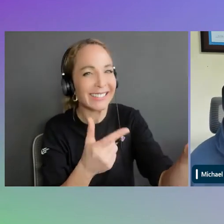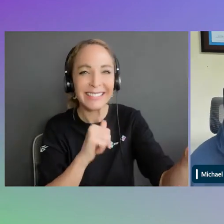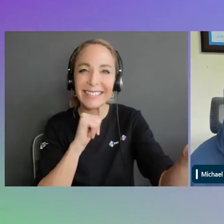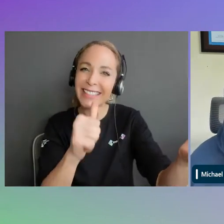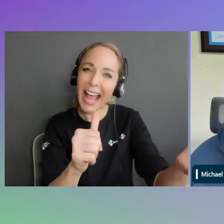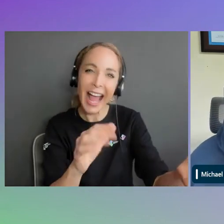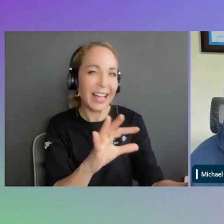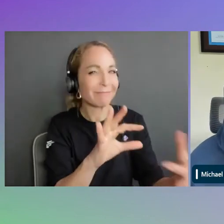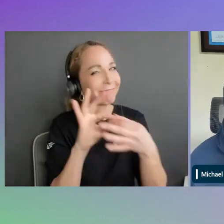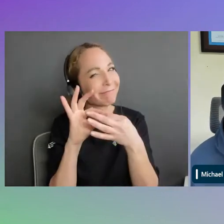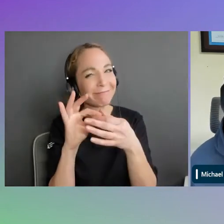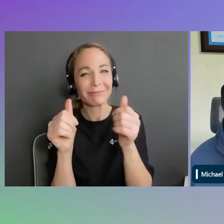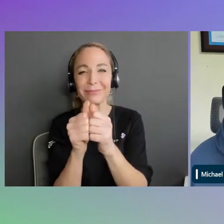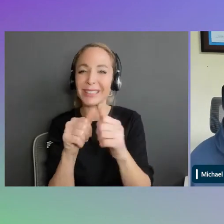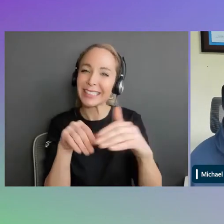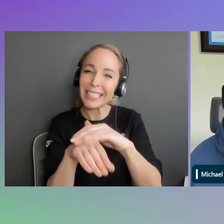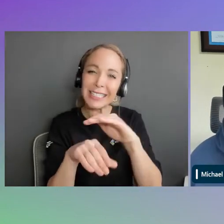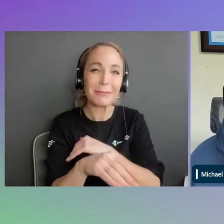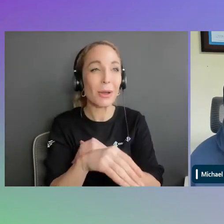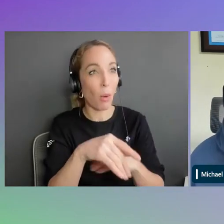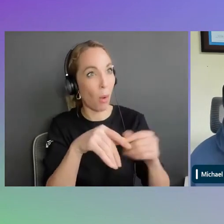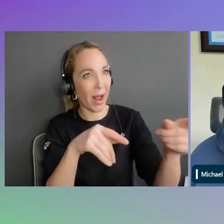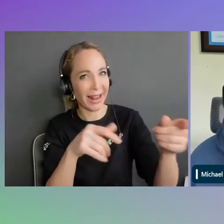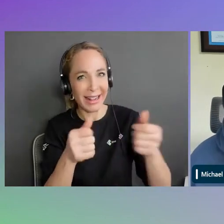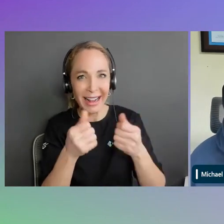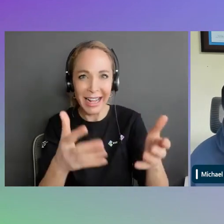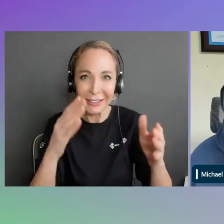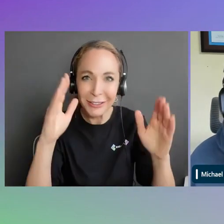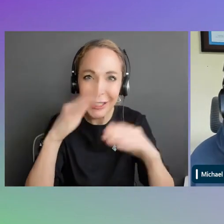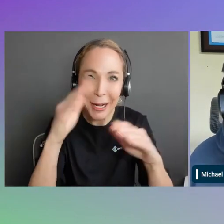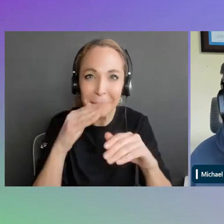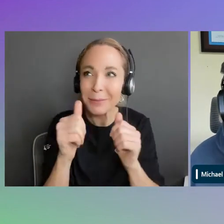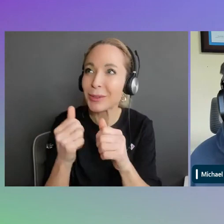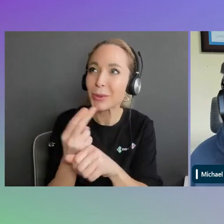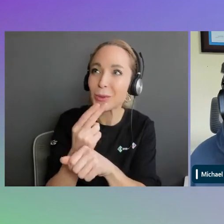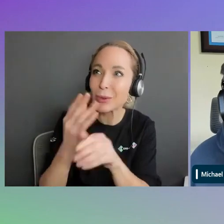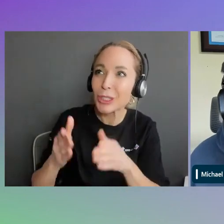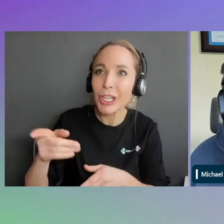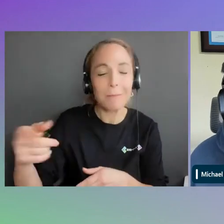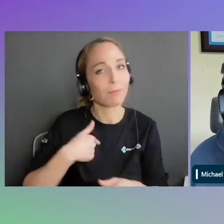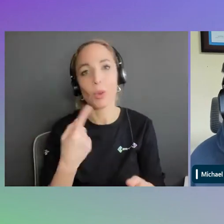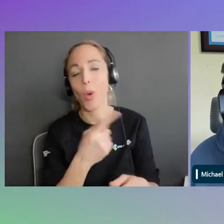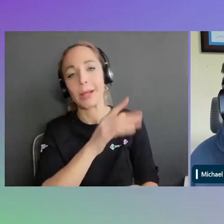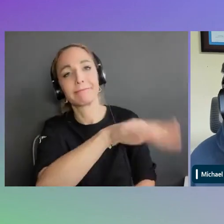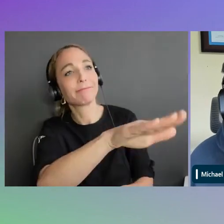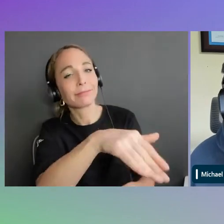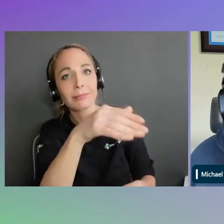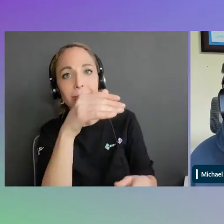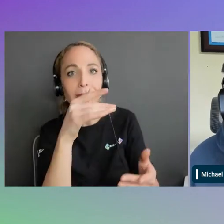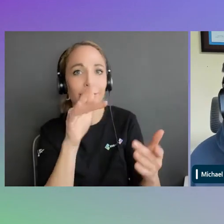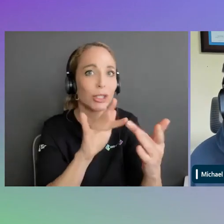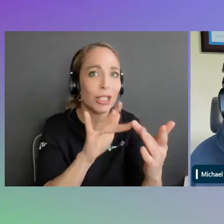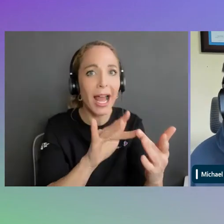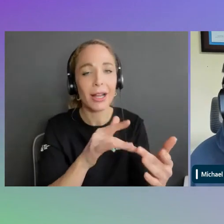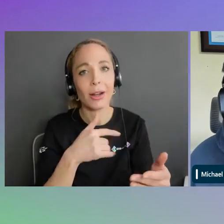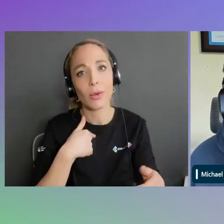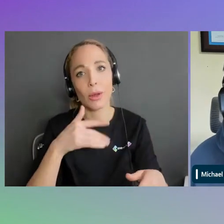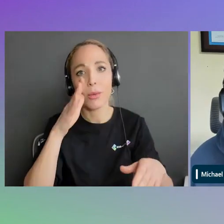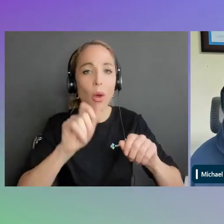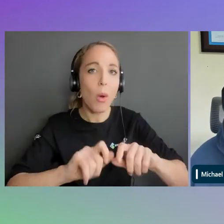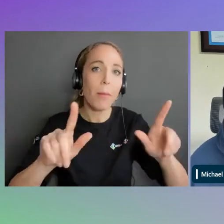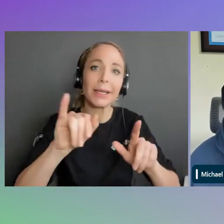or it's causing trouble for our users, we try to reach out to them. and maybe like open a Jira ticket saying